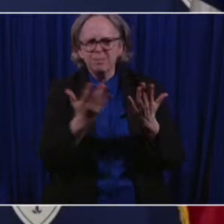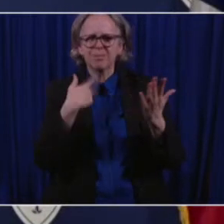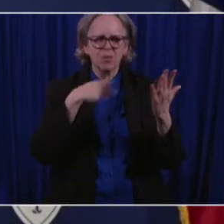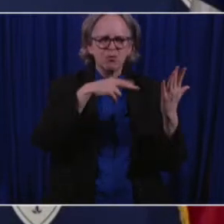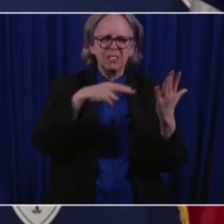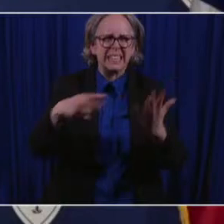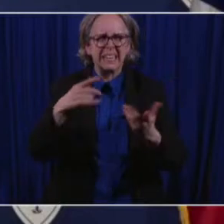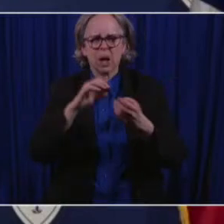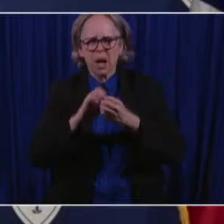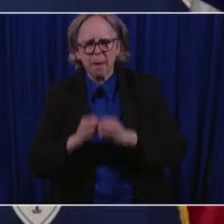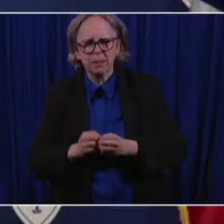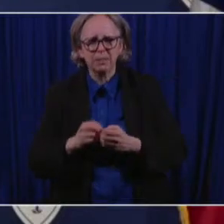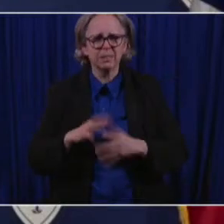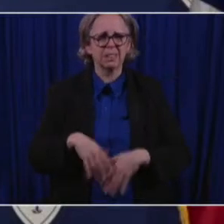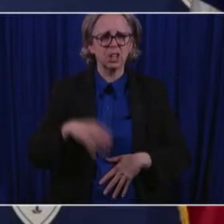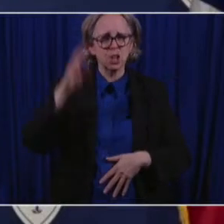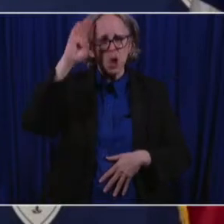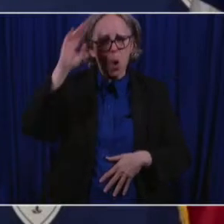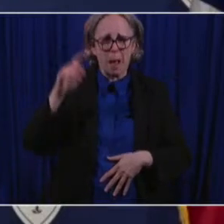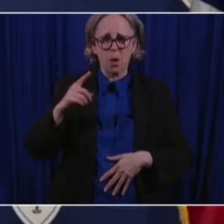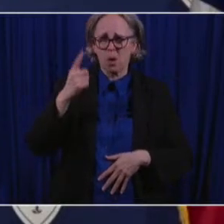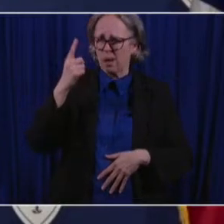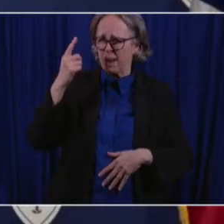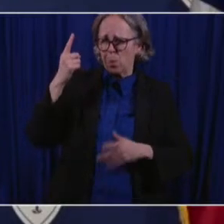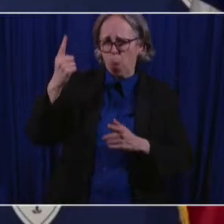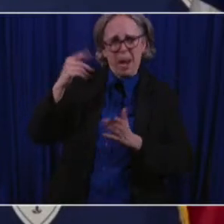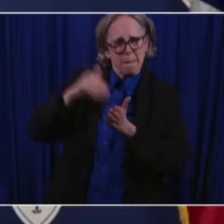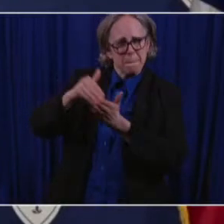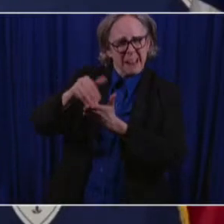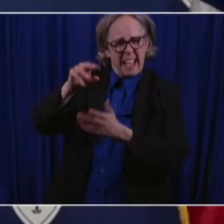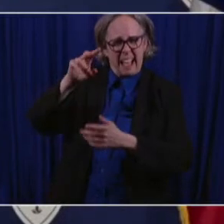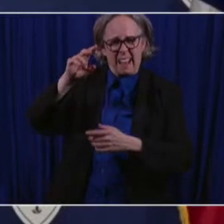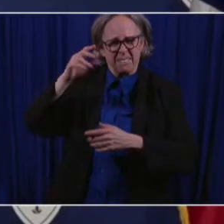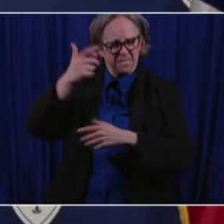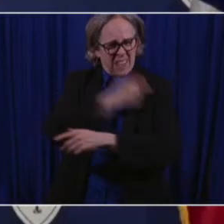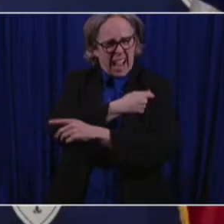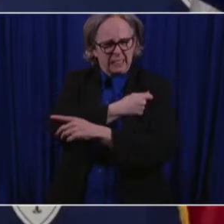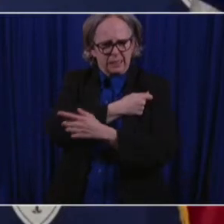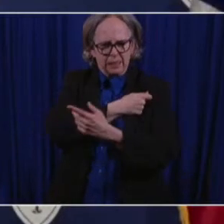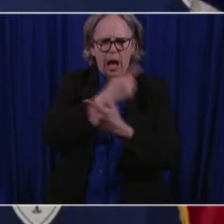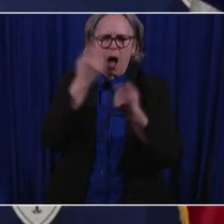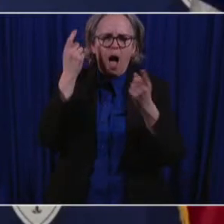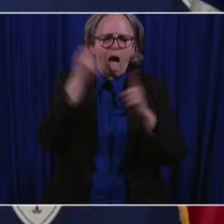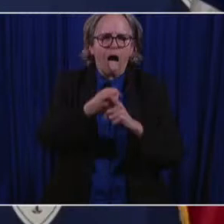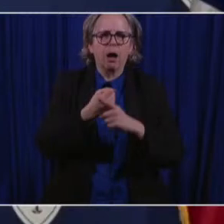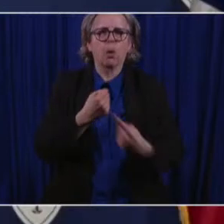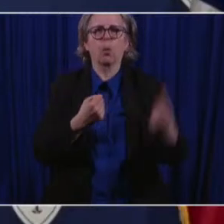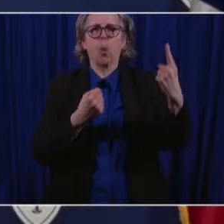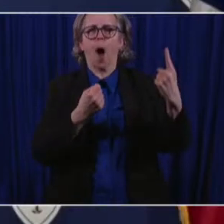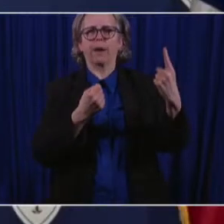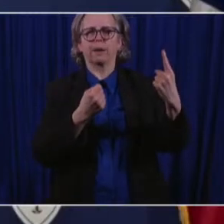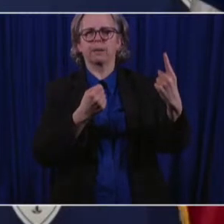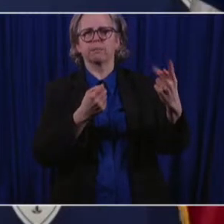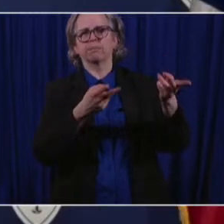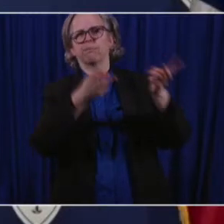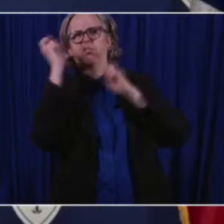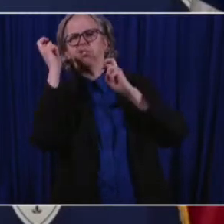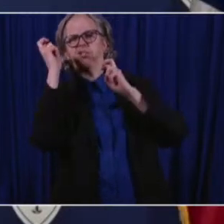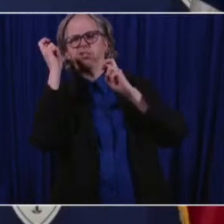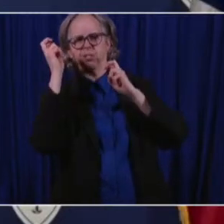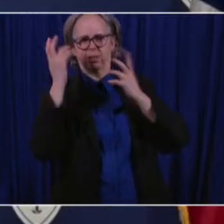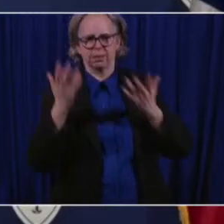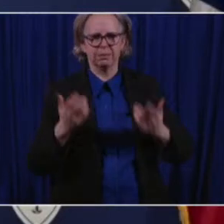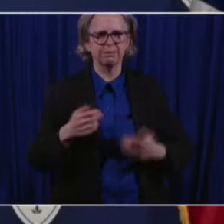million vaccinations. And I'm not the doctor, or the statistician, but if